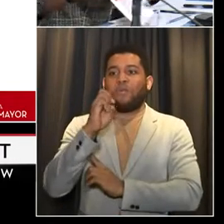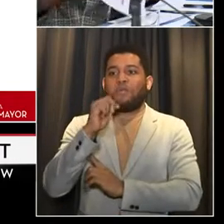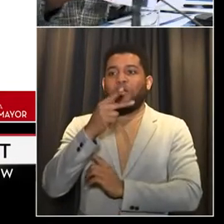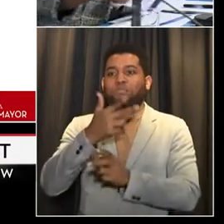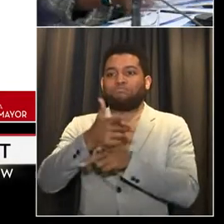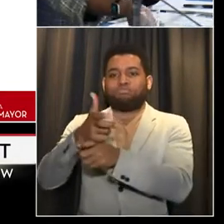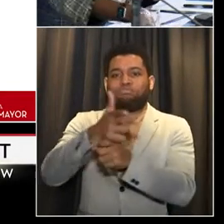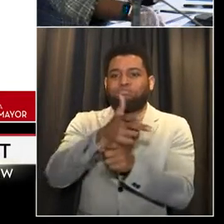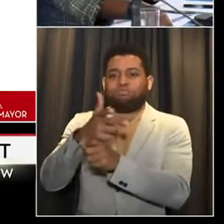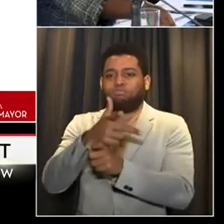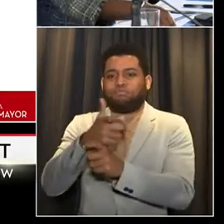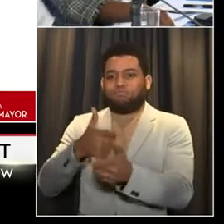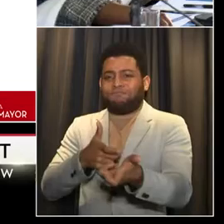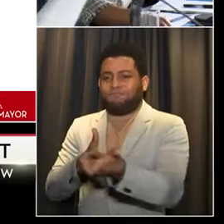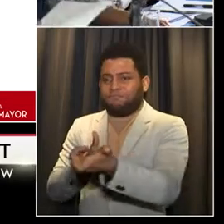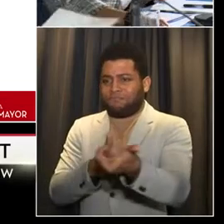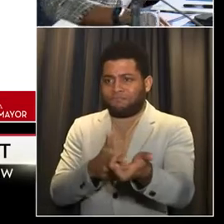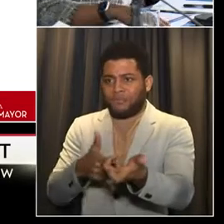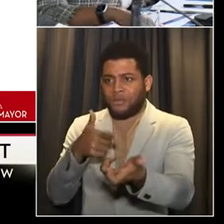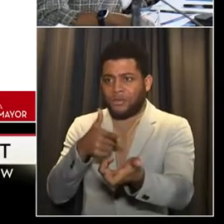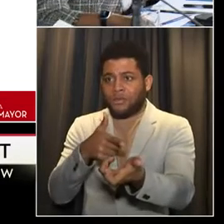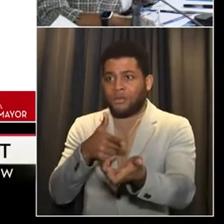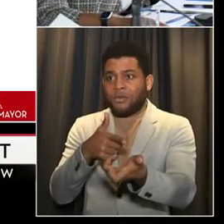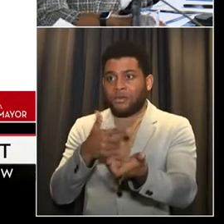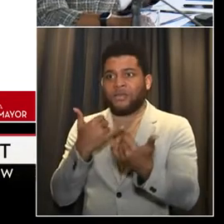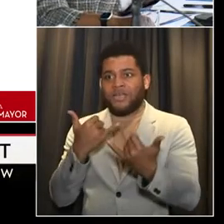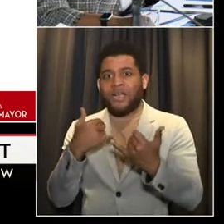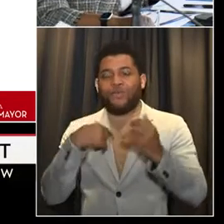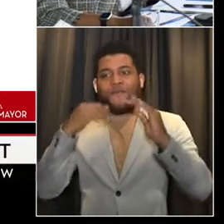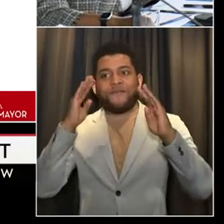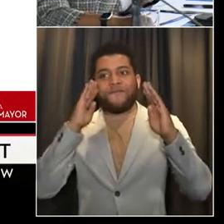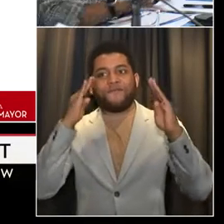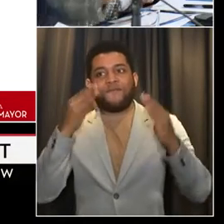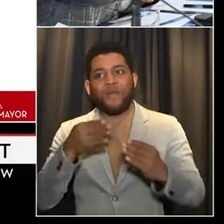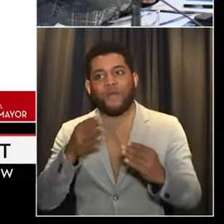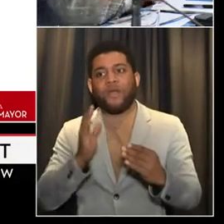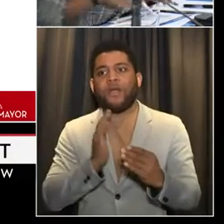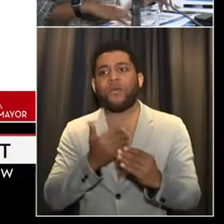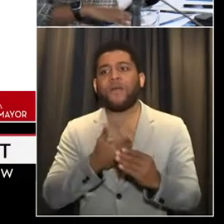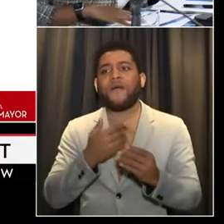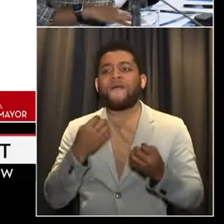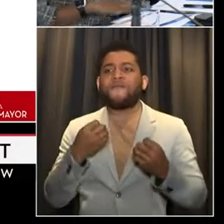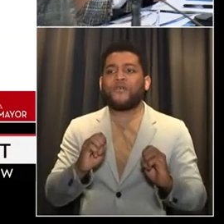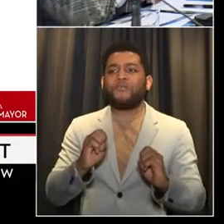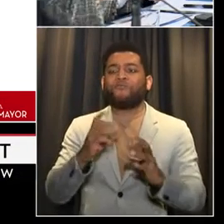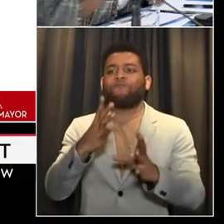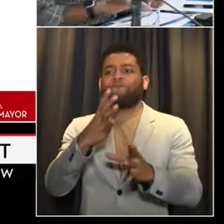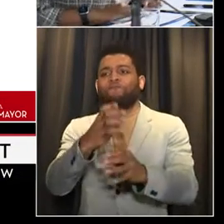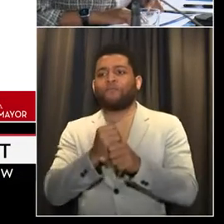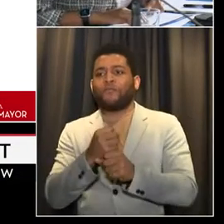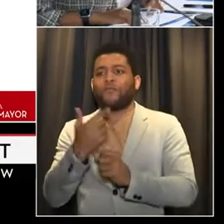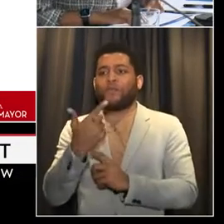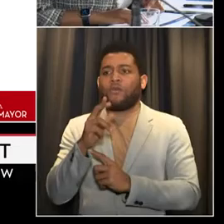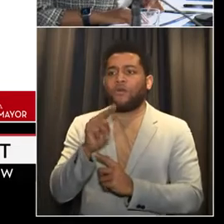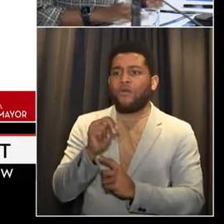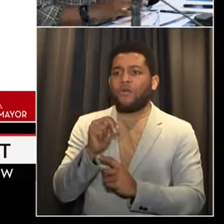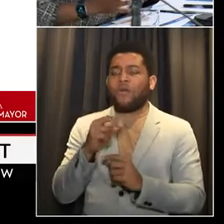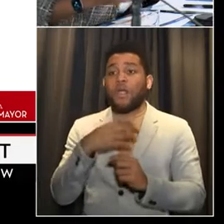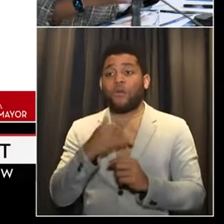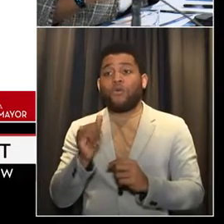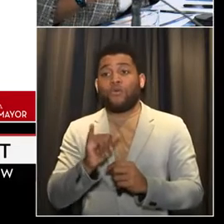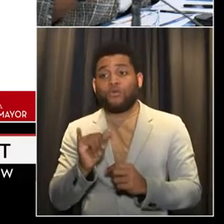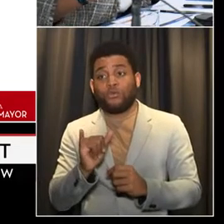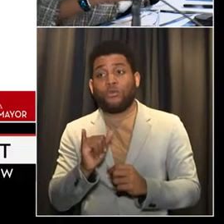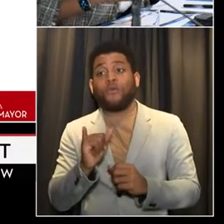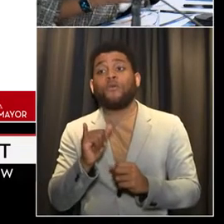otherwise. But we're focusing our efforts on getting guns. And also, I just point this out, the got guns, because we need